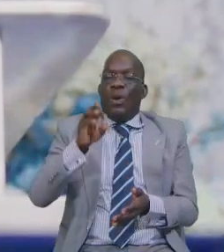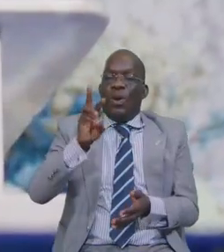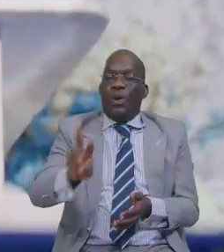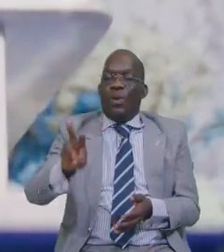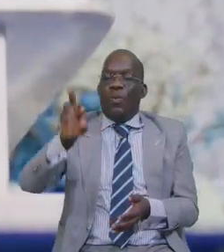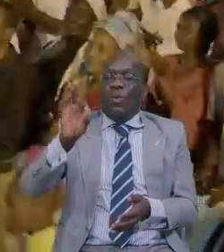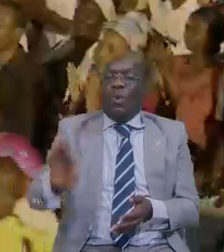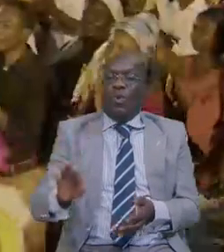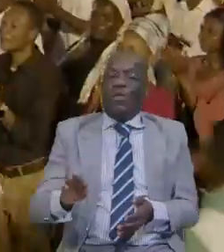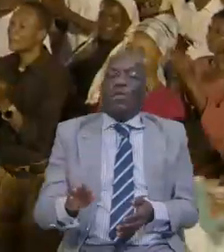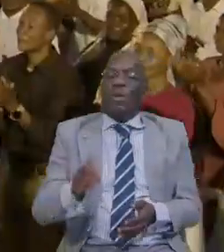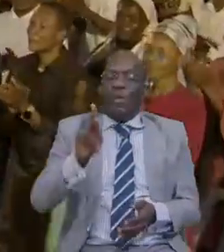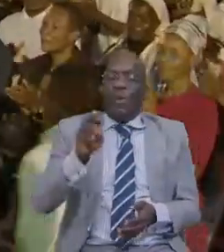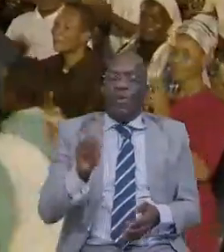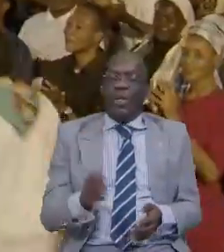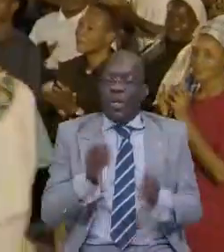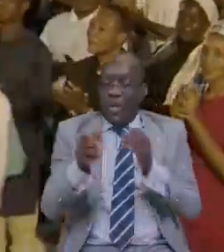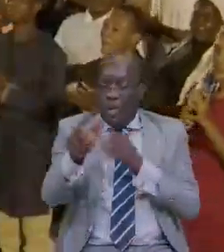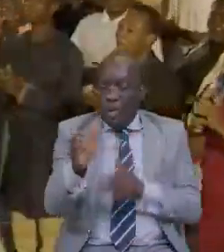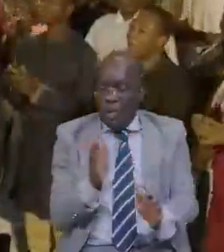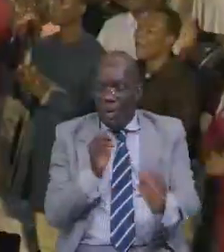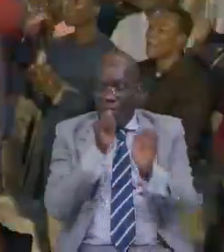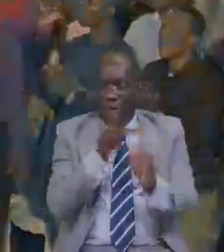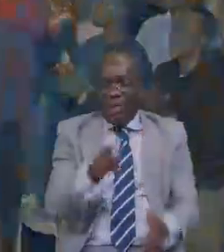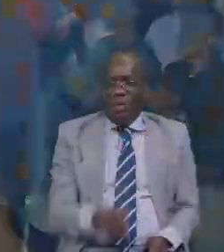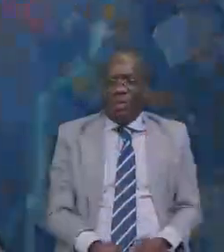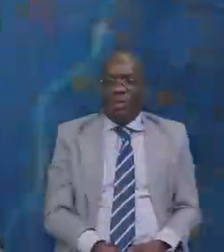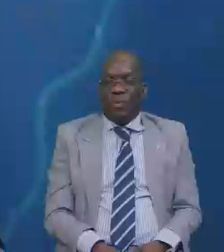pastor. God bless you, pastor. Praise the Lord.